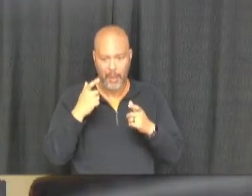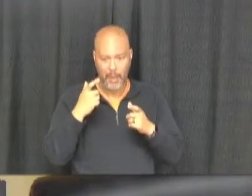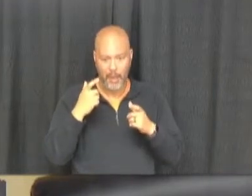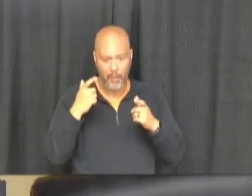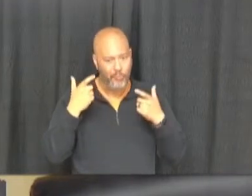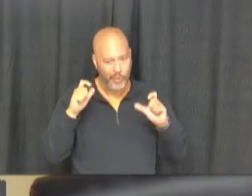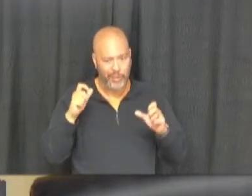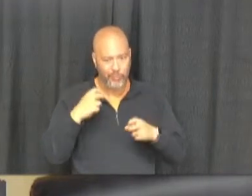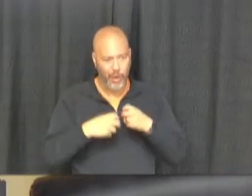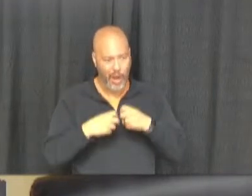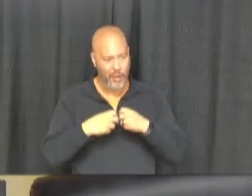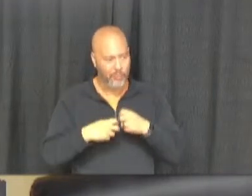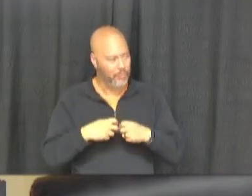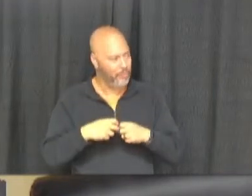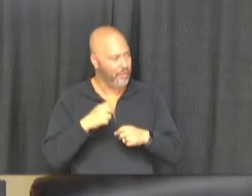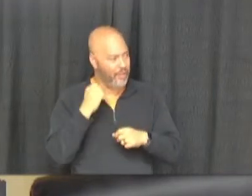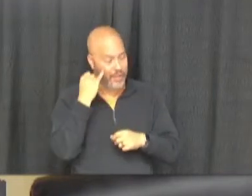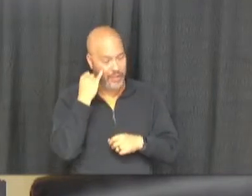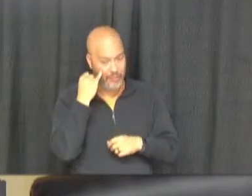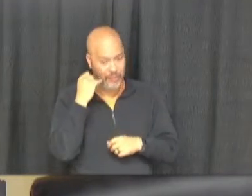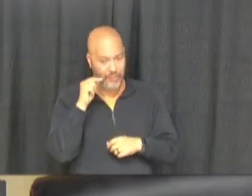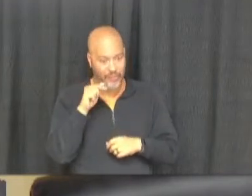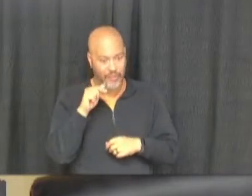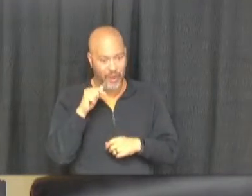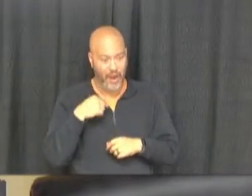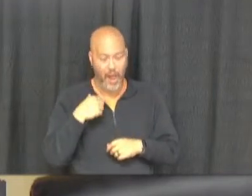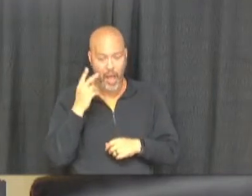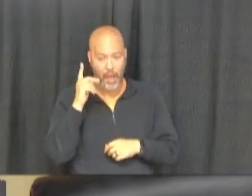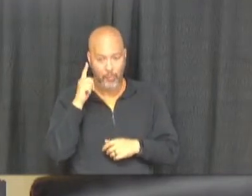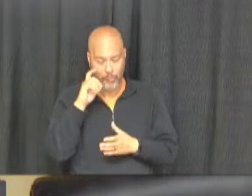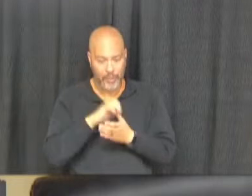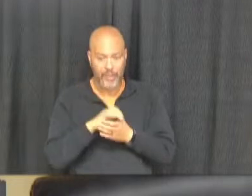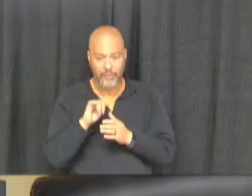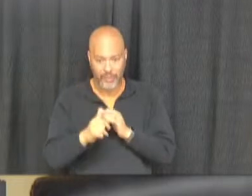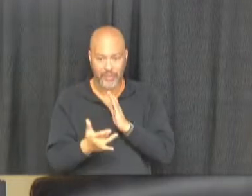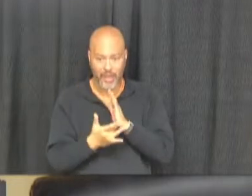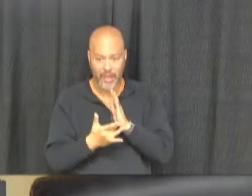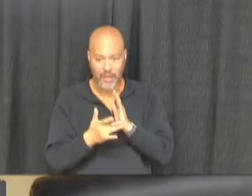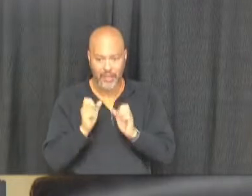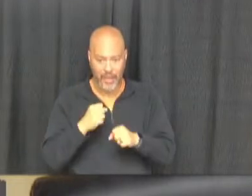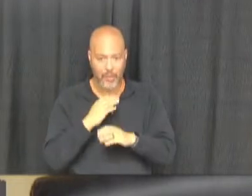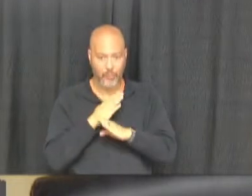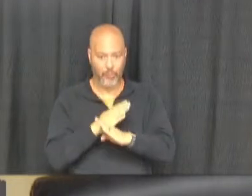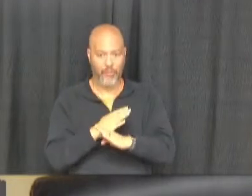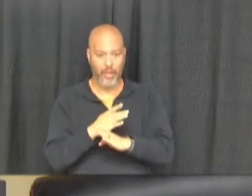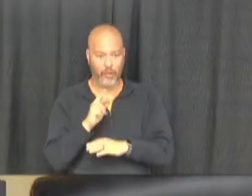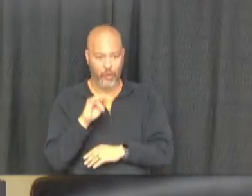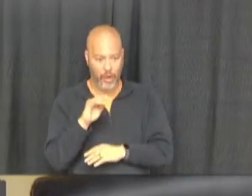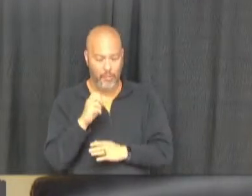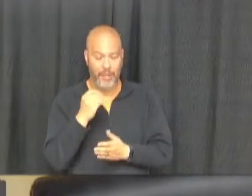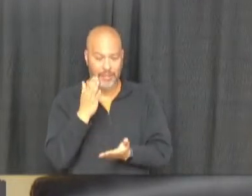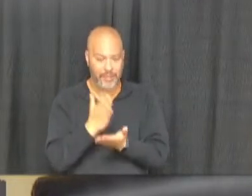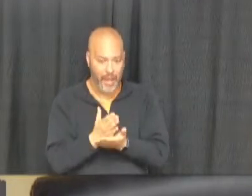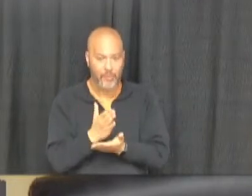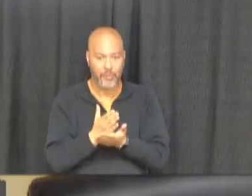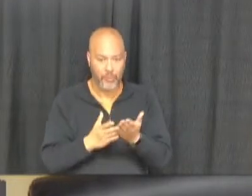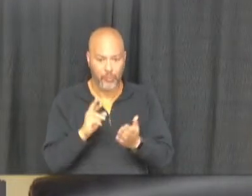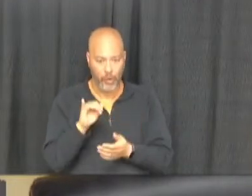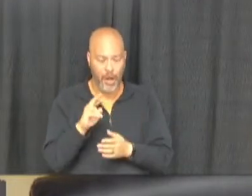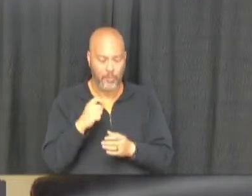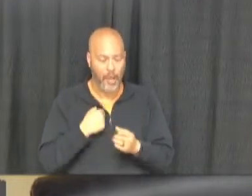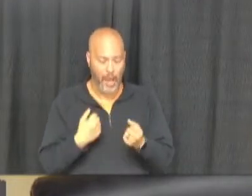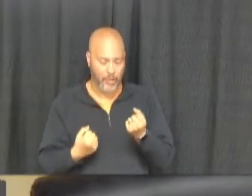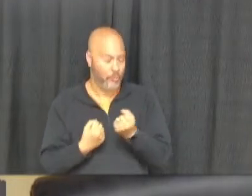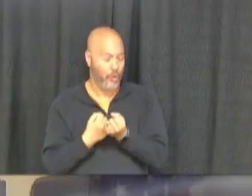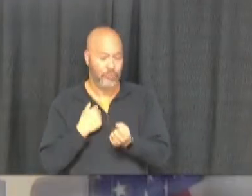pattern. So I do believe that this will help prevent crime and stop crime. So I am in support